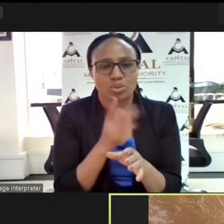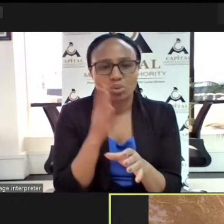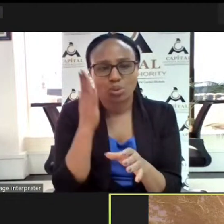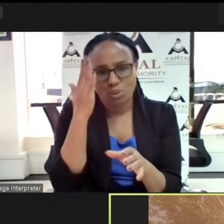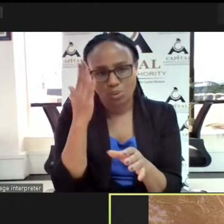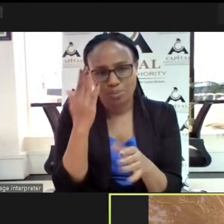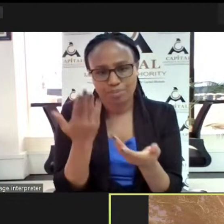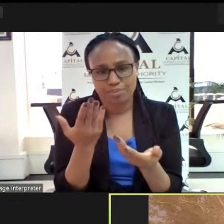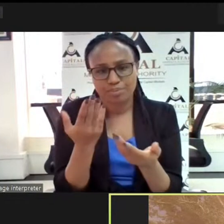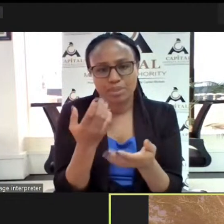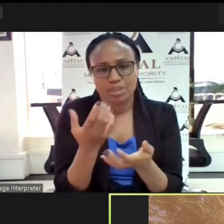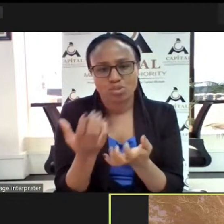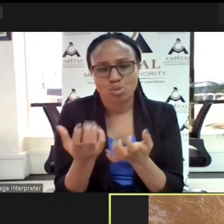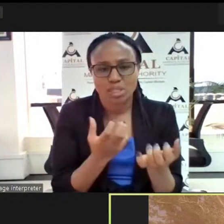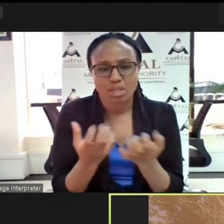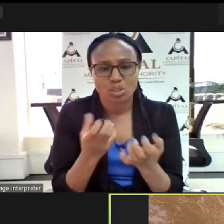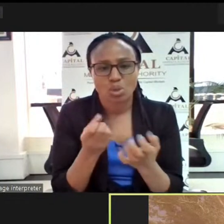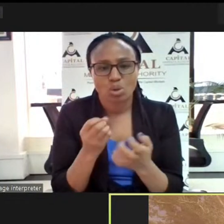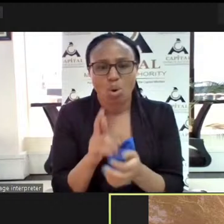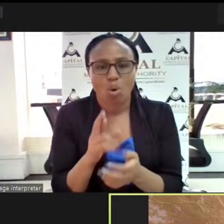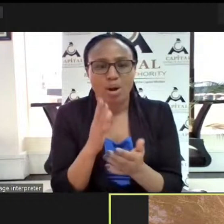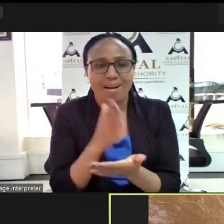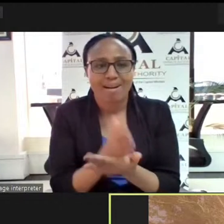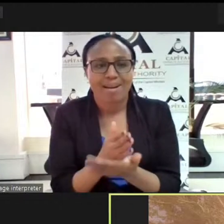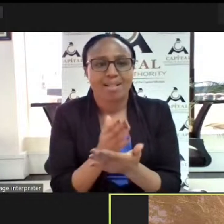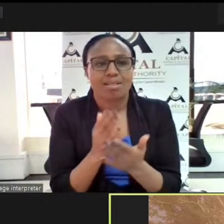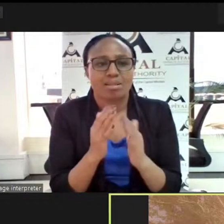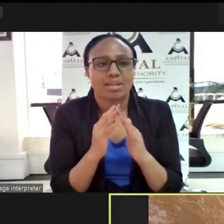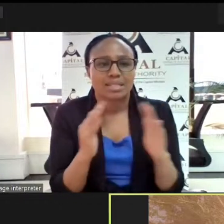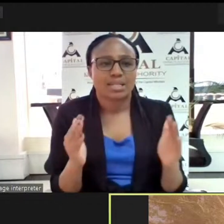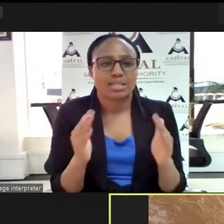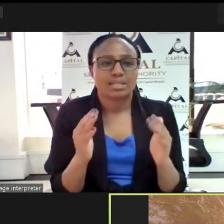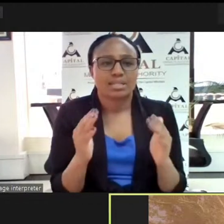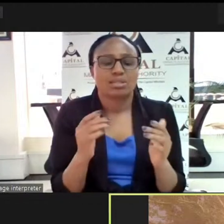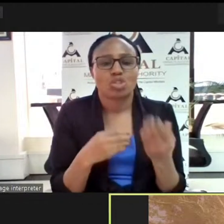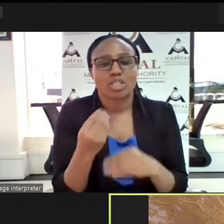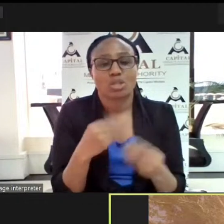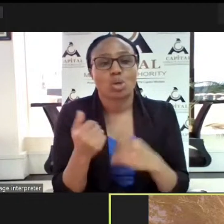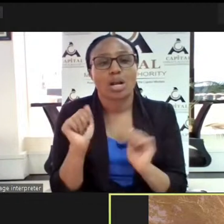land transactions or real estate transactions can be done on